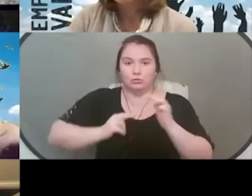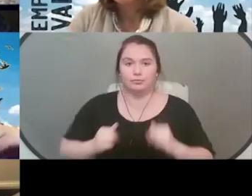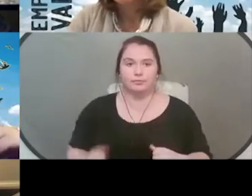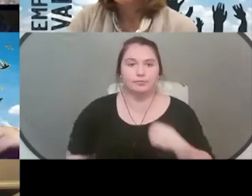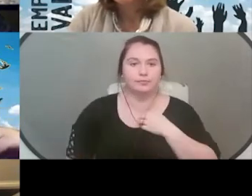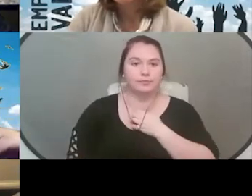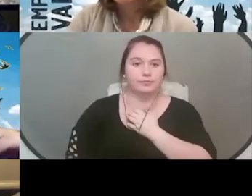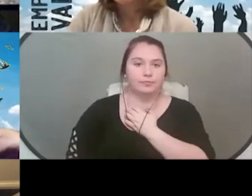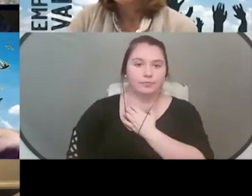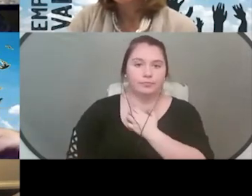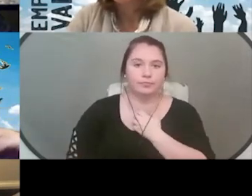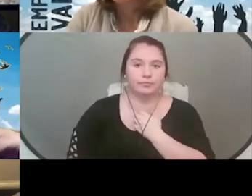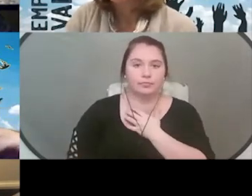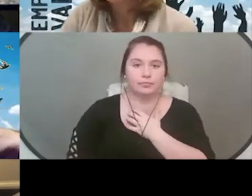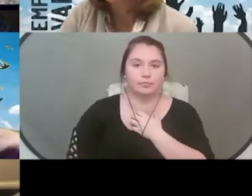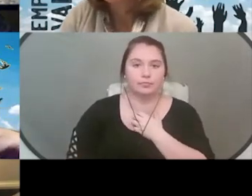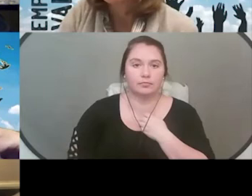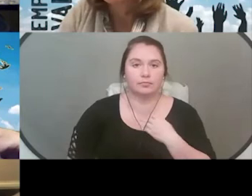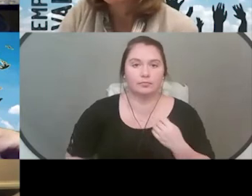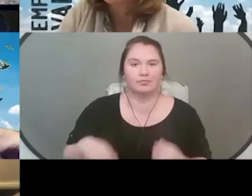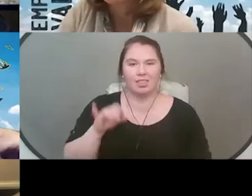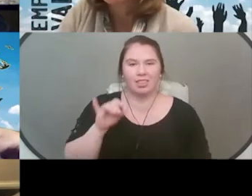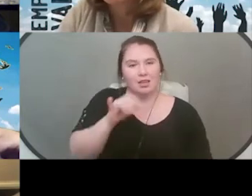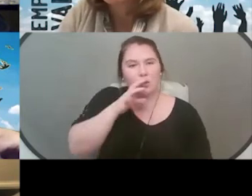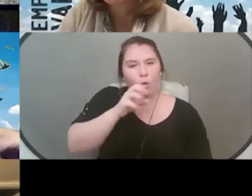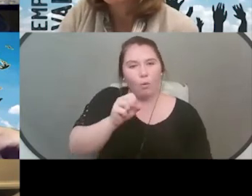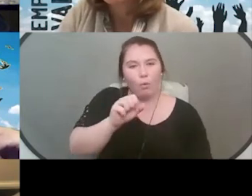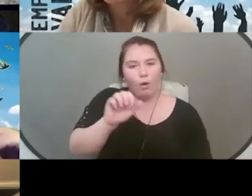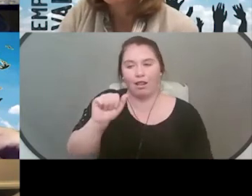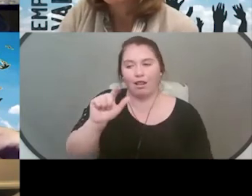And those are the old Lake Air fields, right?